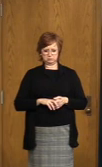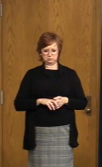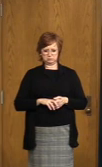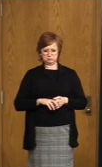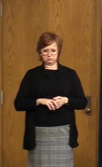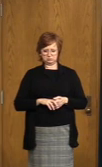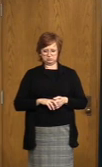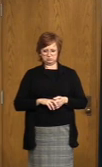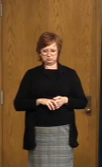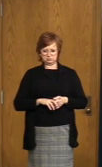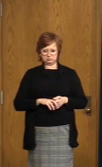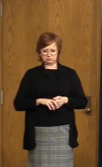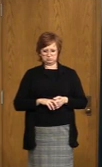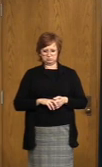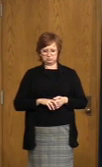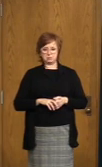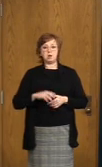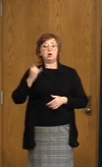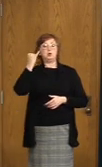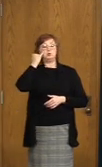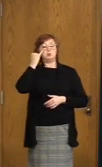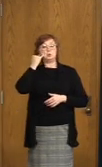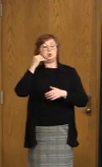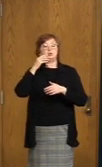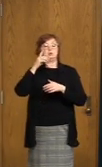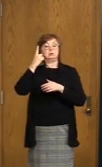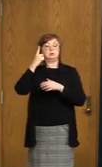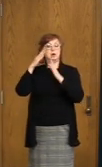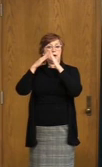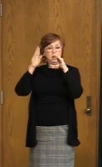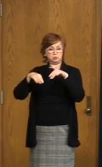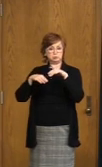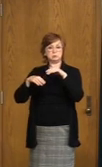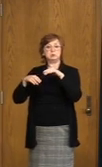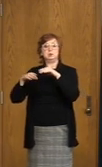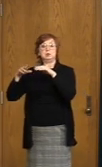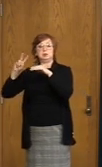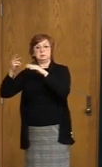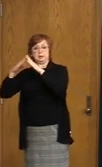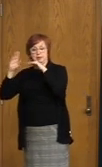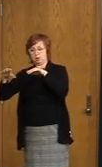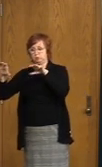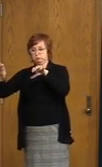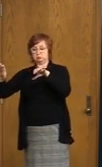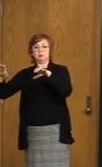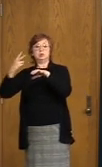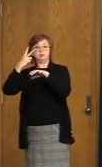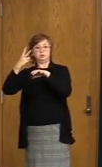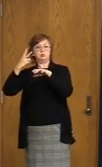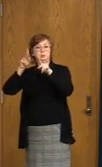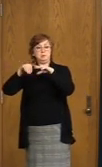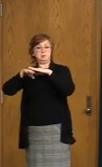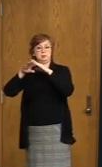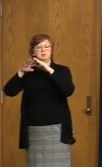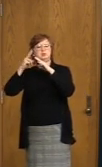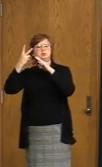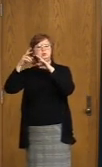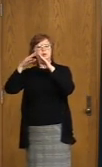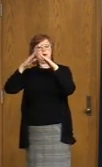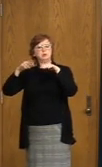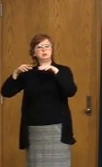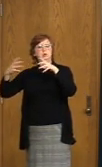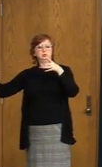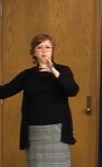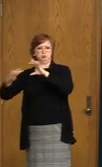opposed to having a small bubble between 1 and 2 families? You want to answer that? Yeah, so I think,